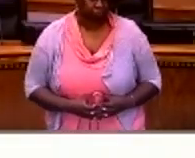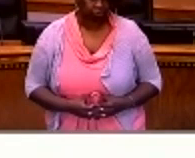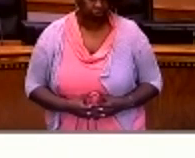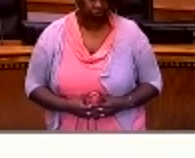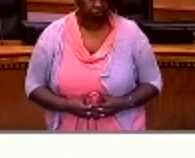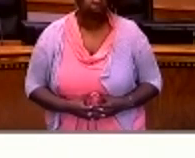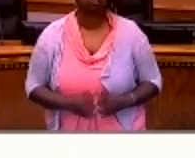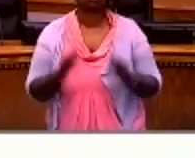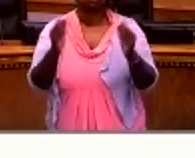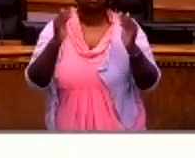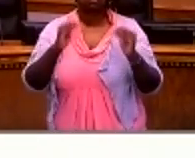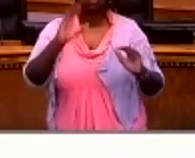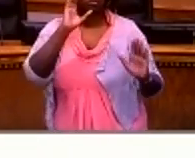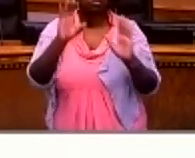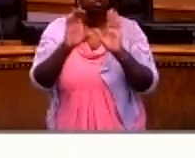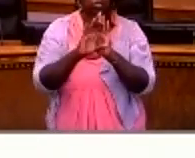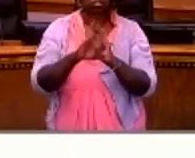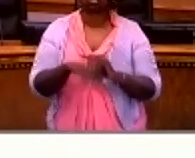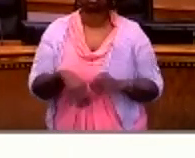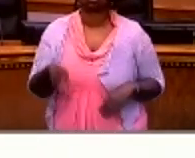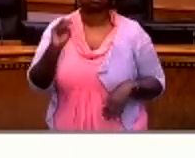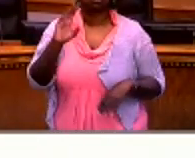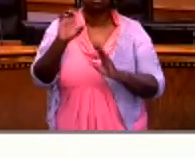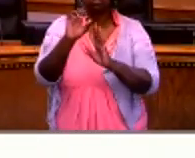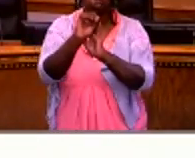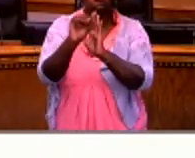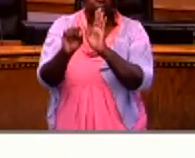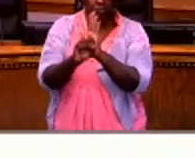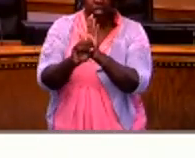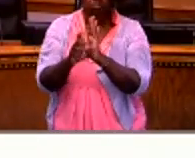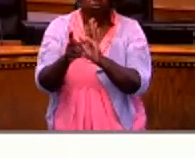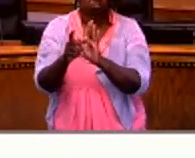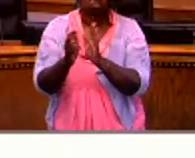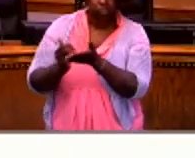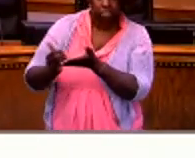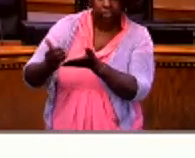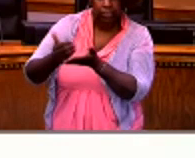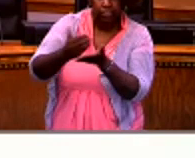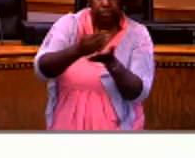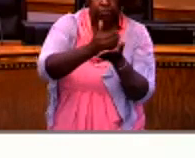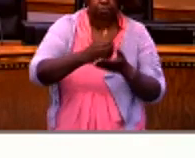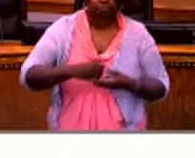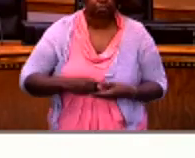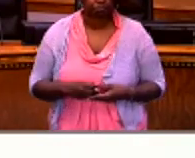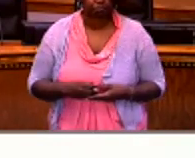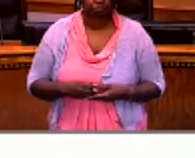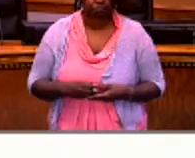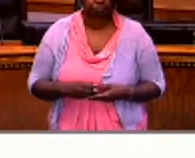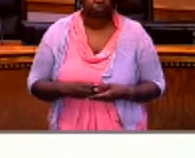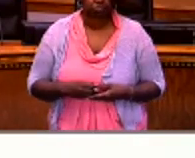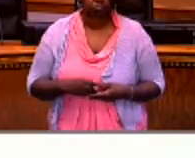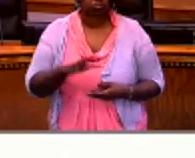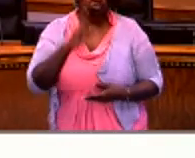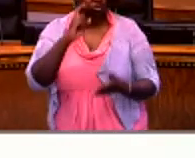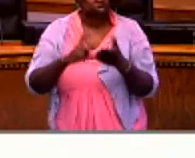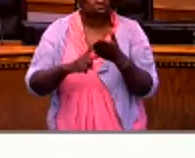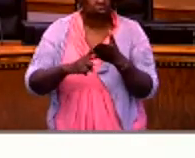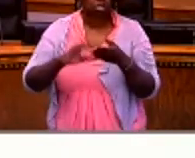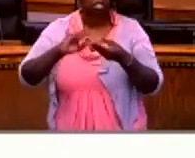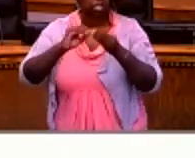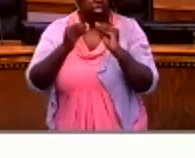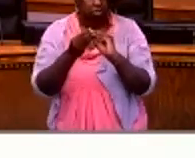This is the state cases by date of collection. Again, you can see there's some relatively small numbers in that gray